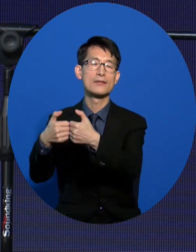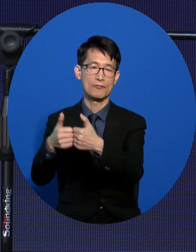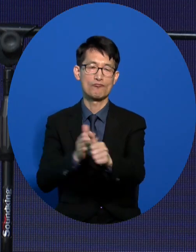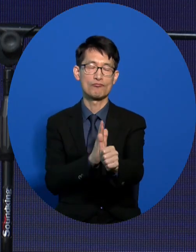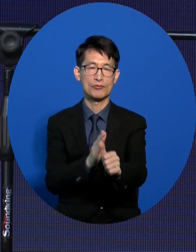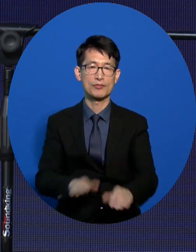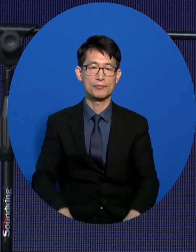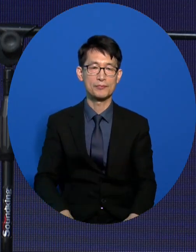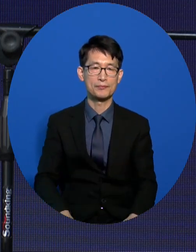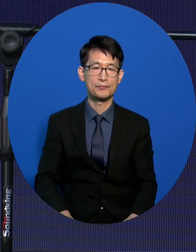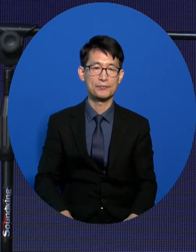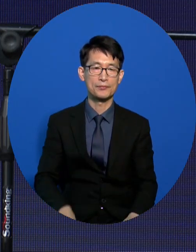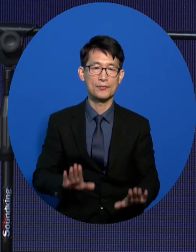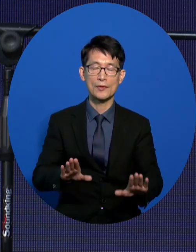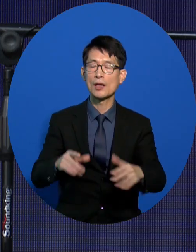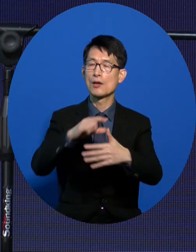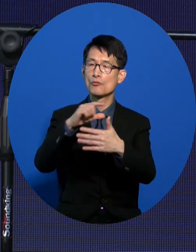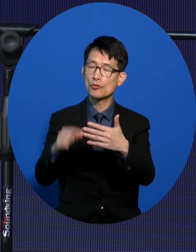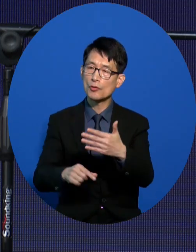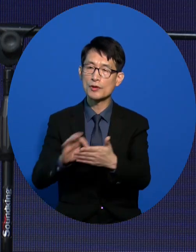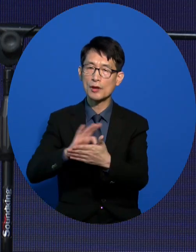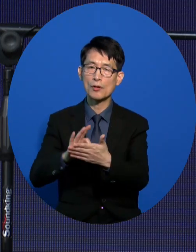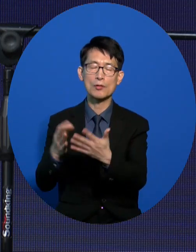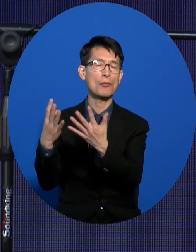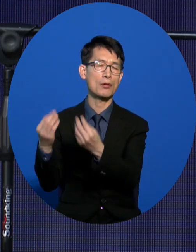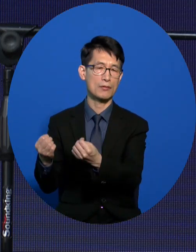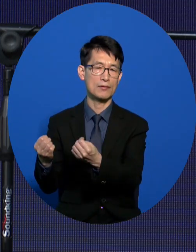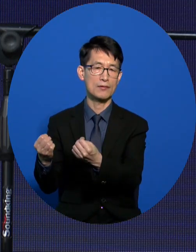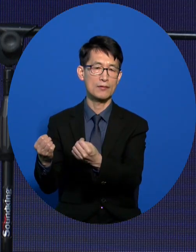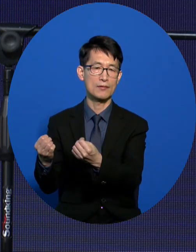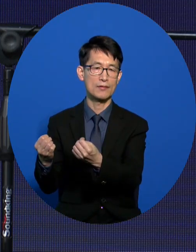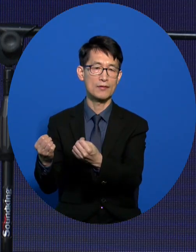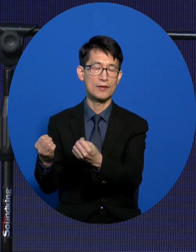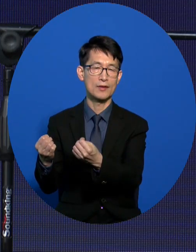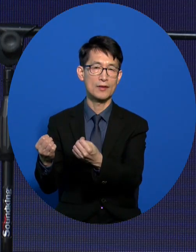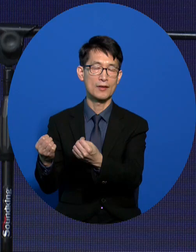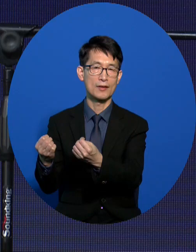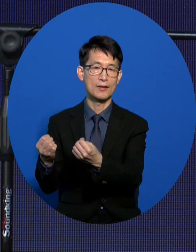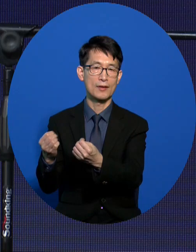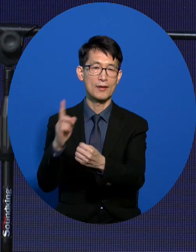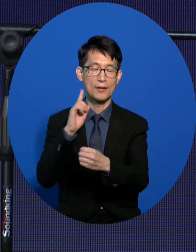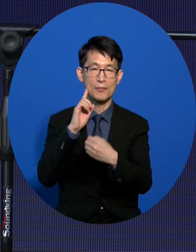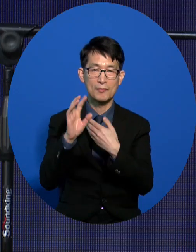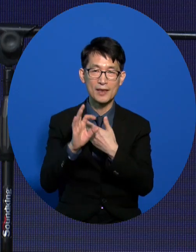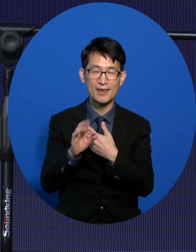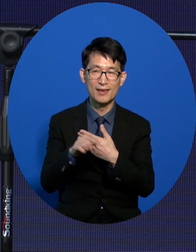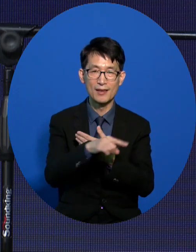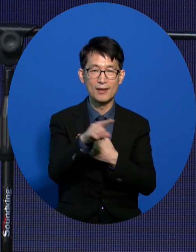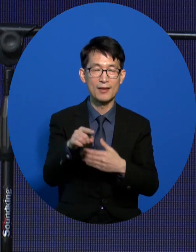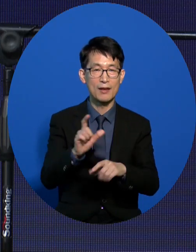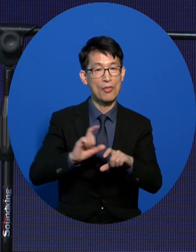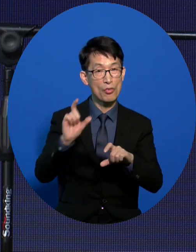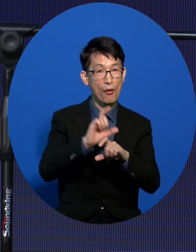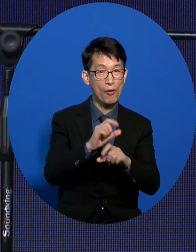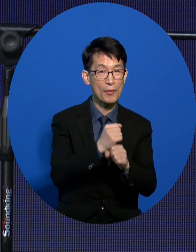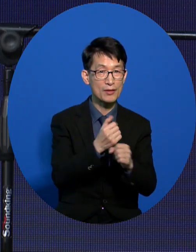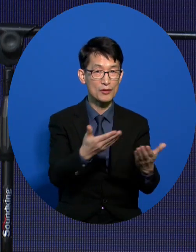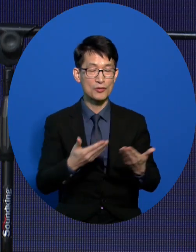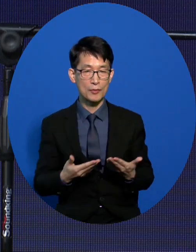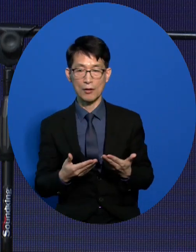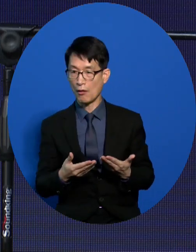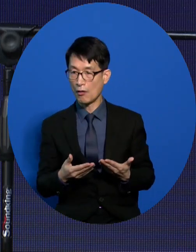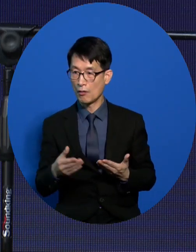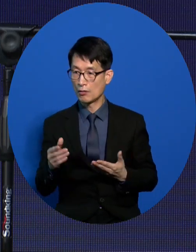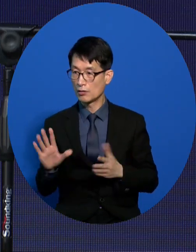the service. And in fact, there are a lot of different programs that are already available.